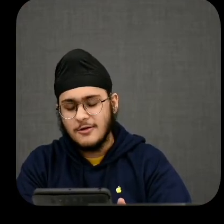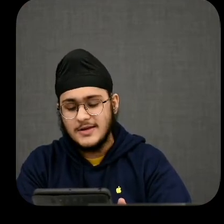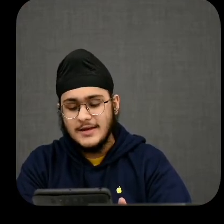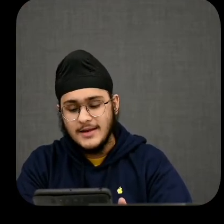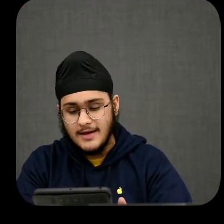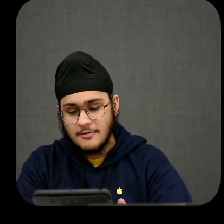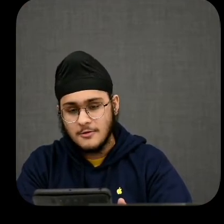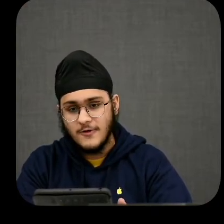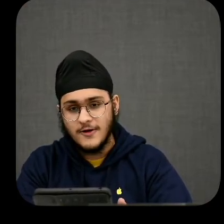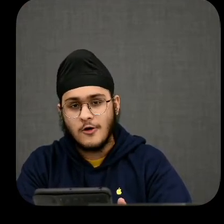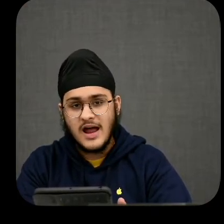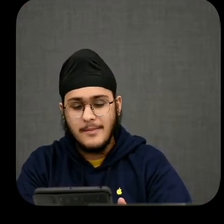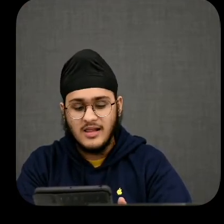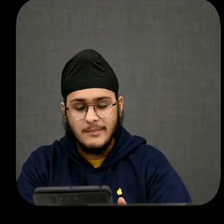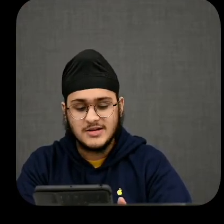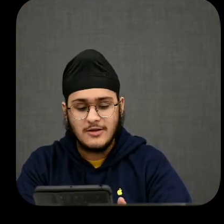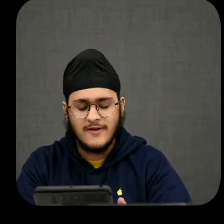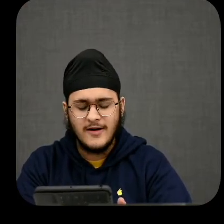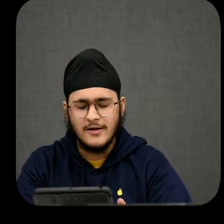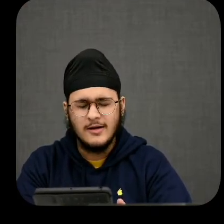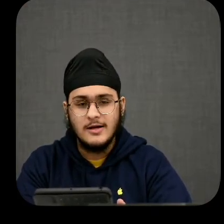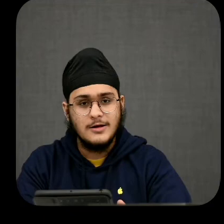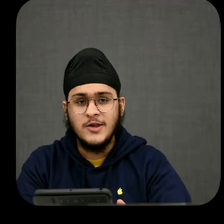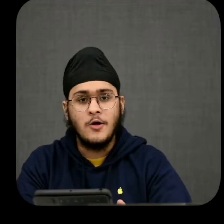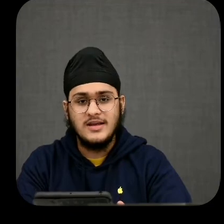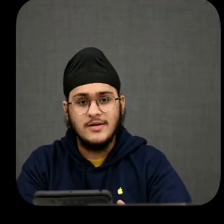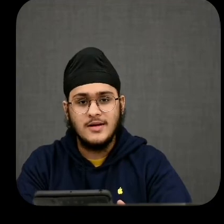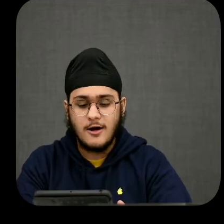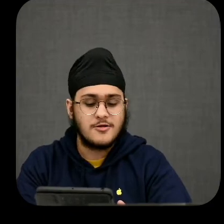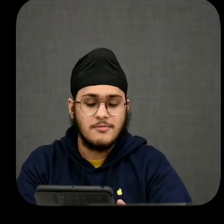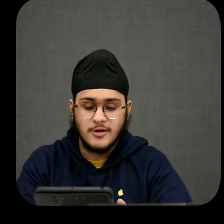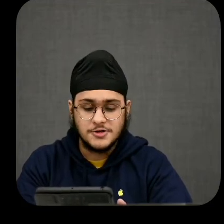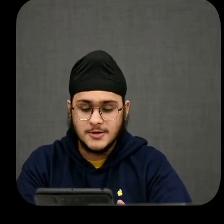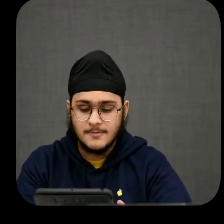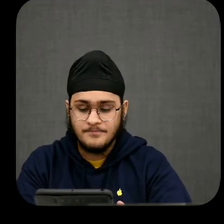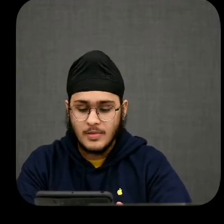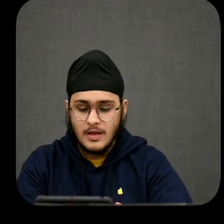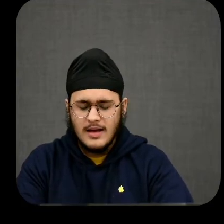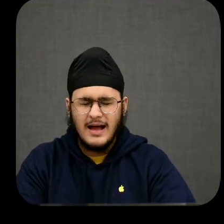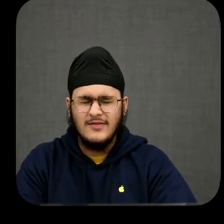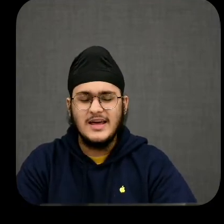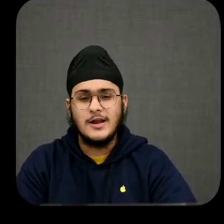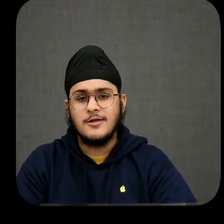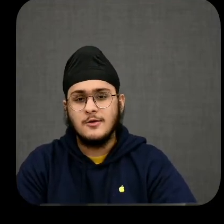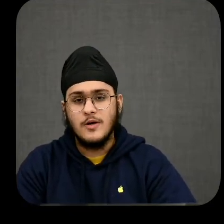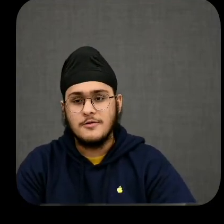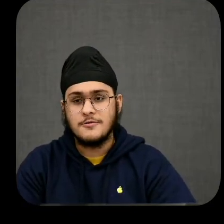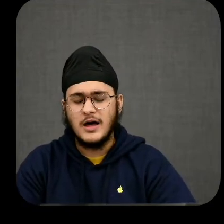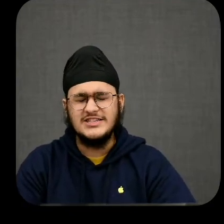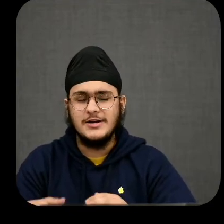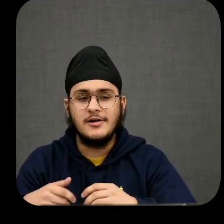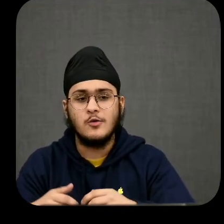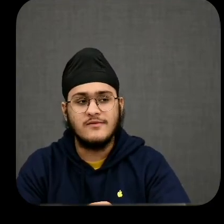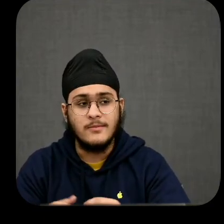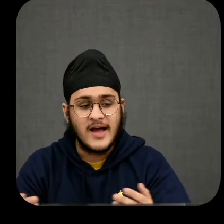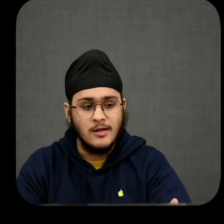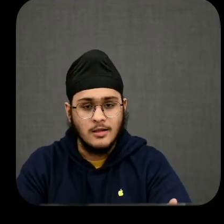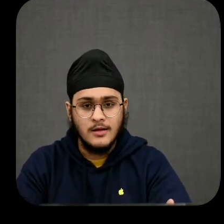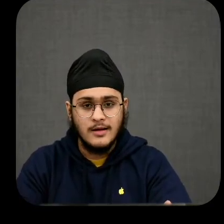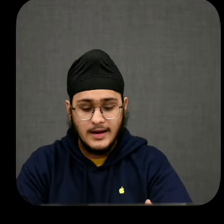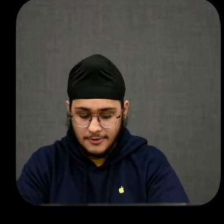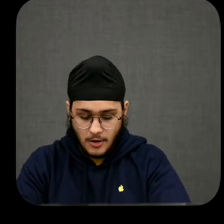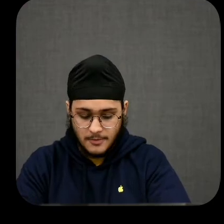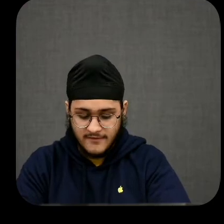did this in 10 days with a core ML image classifier, not even a custom solution. And the dataset was a generic one from